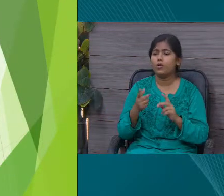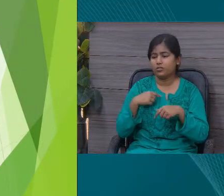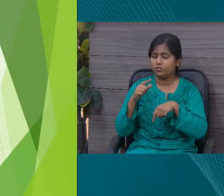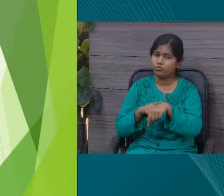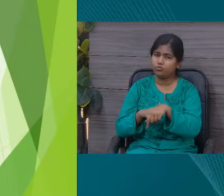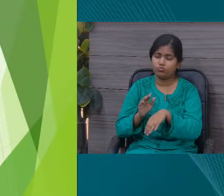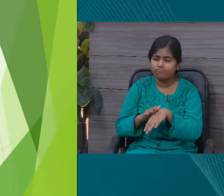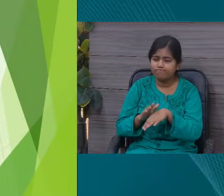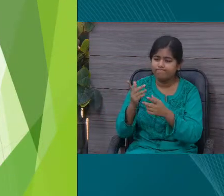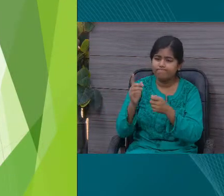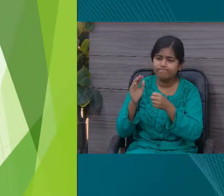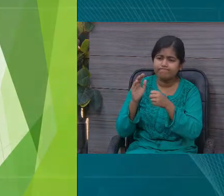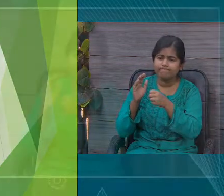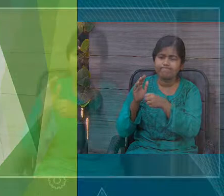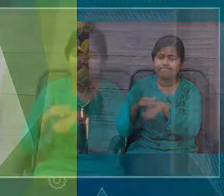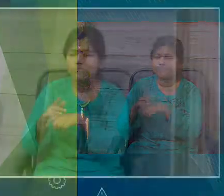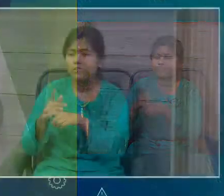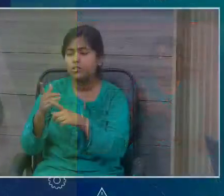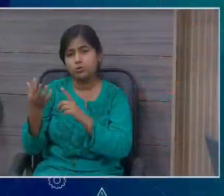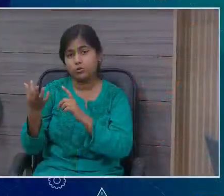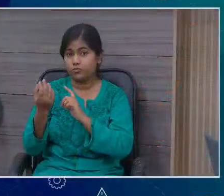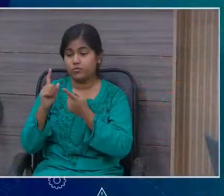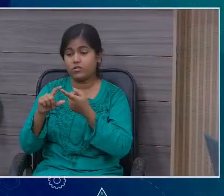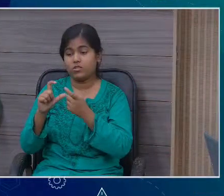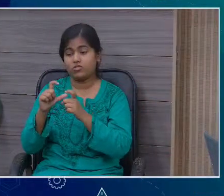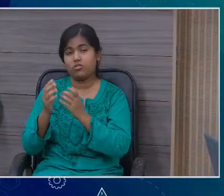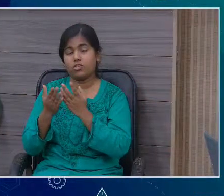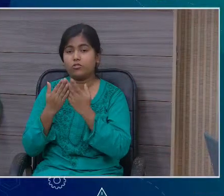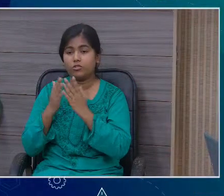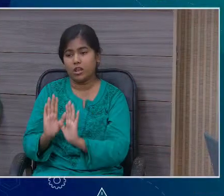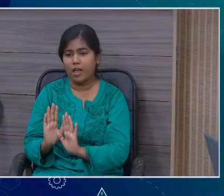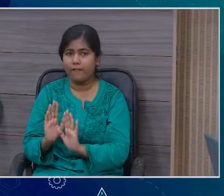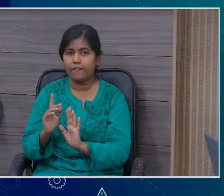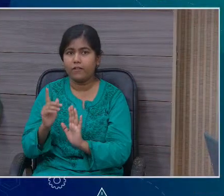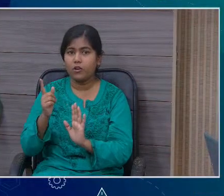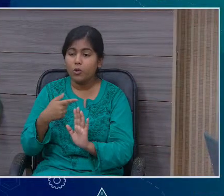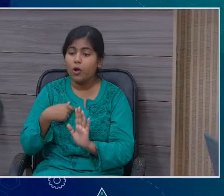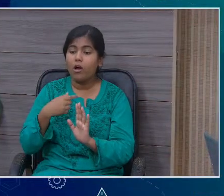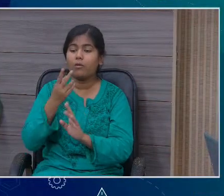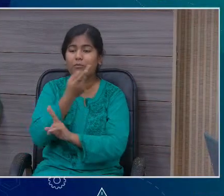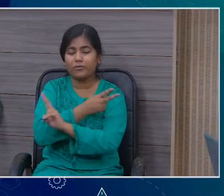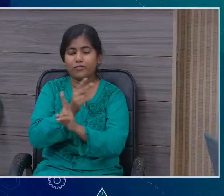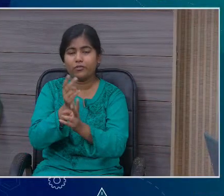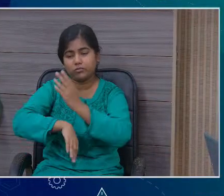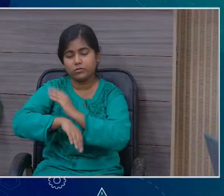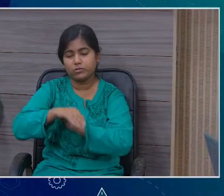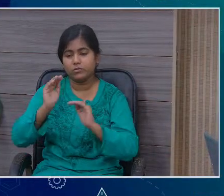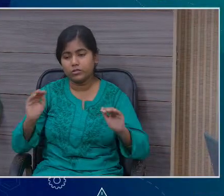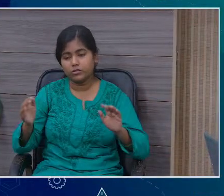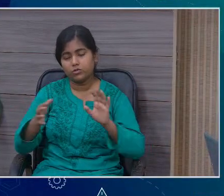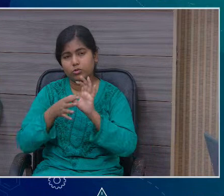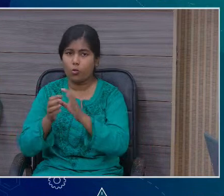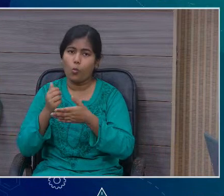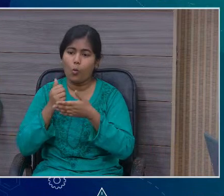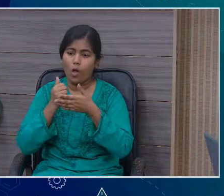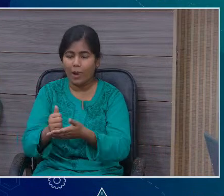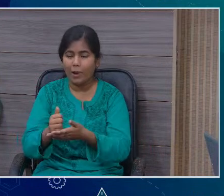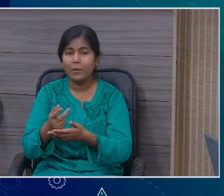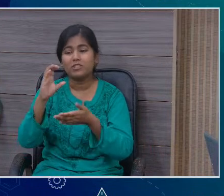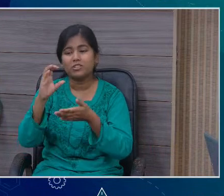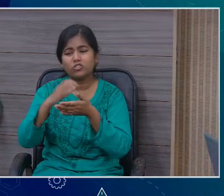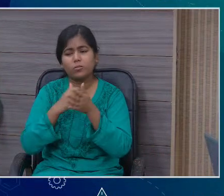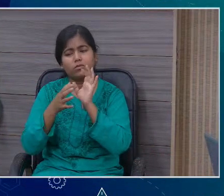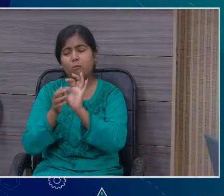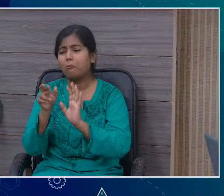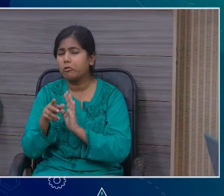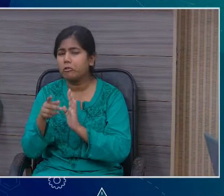special educator or special teacher, and you can help the child with disabilities to understand the meaning of this particular chapter.